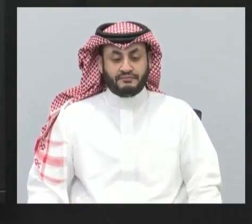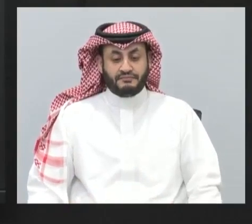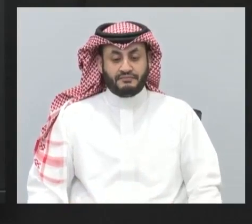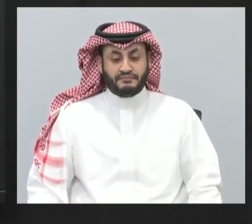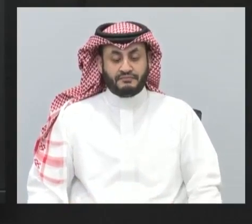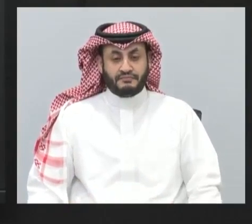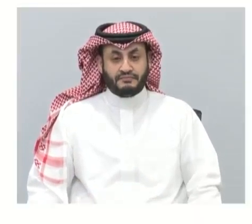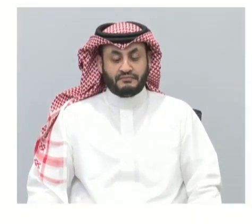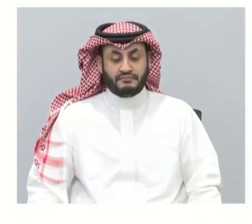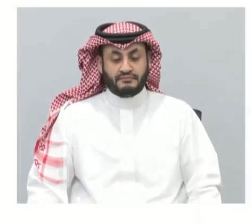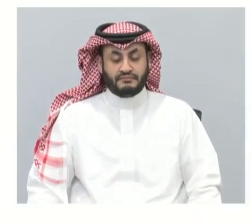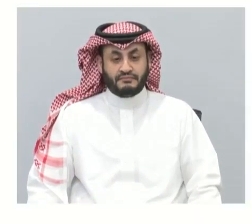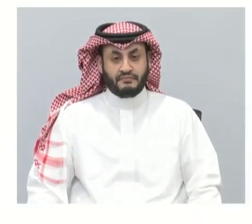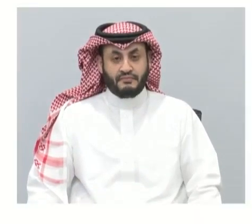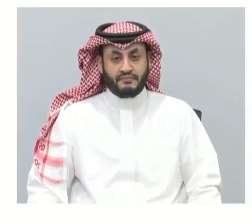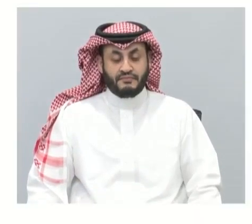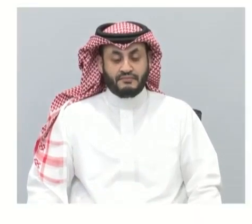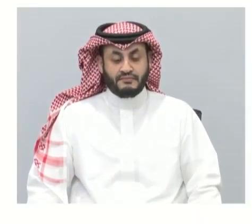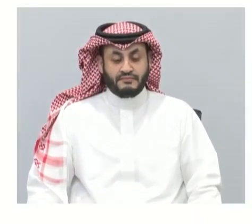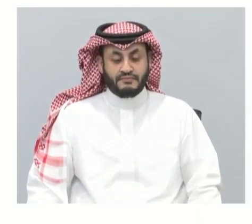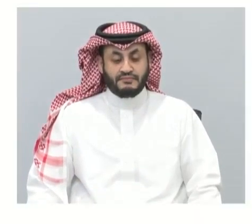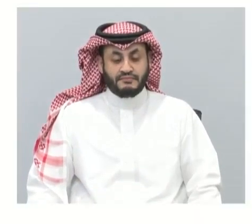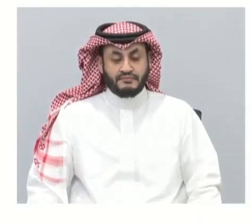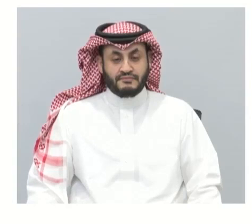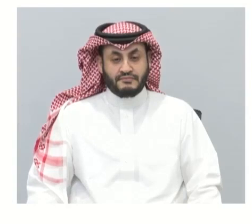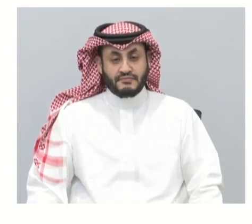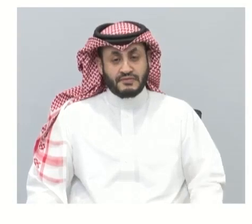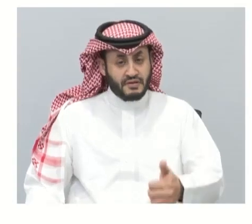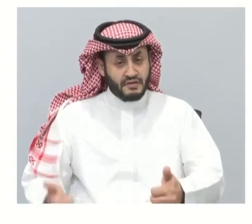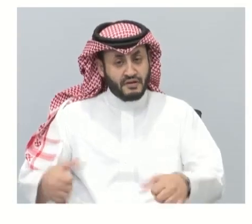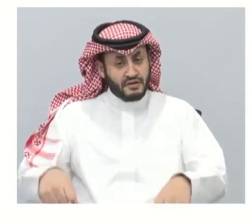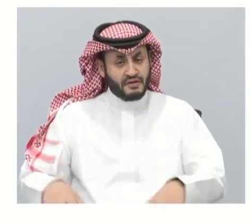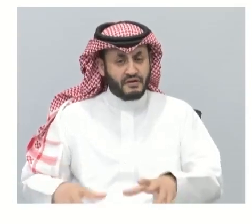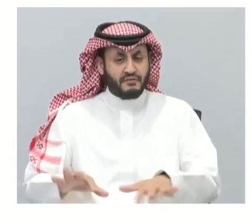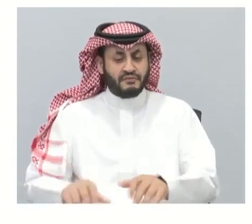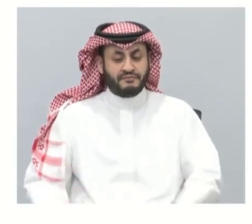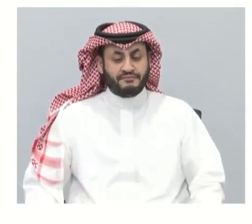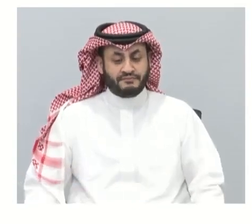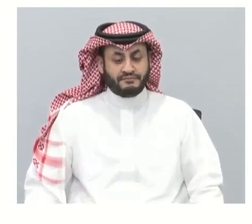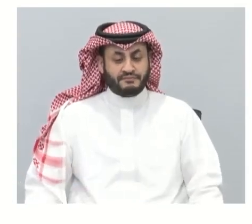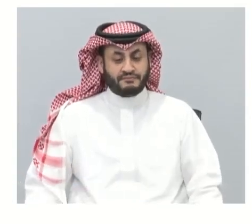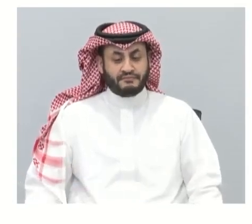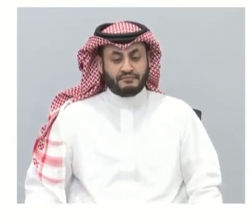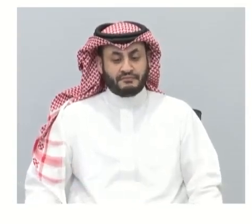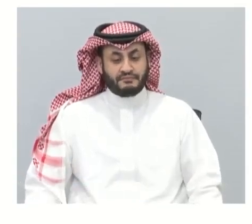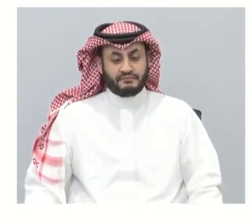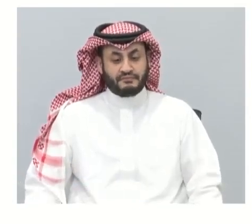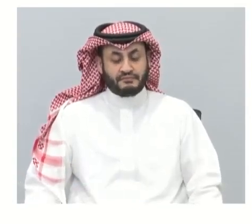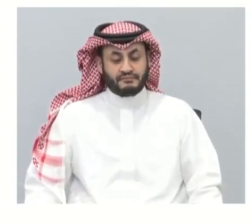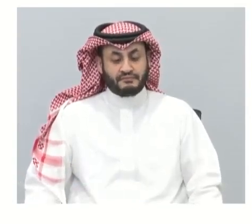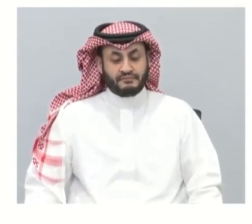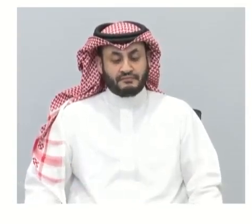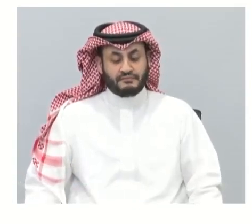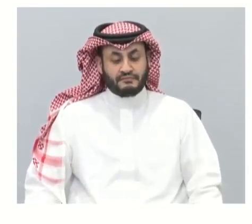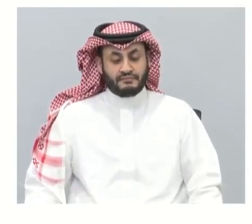them. Okay, so we have spoken about the advantages and the disadvantages. Let's look